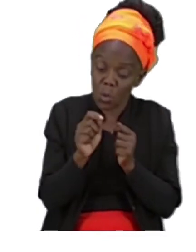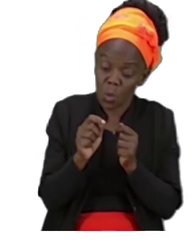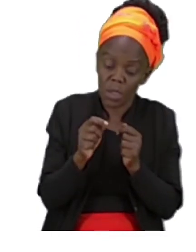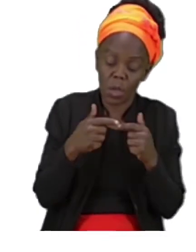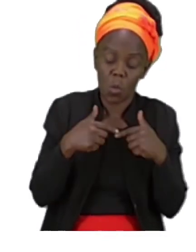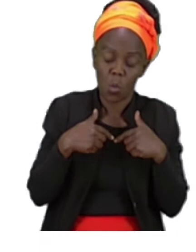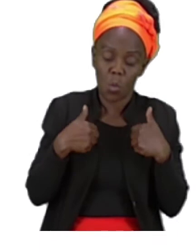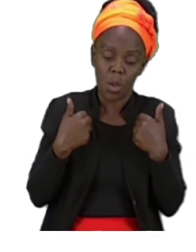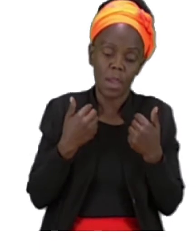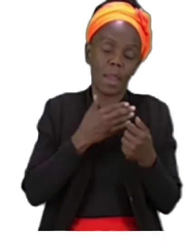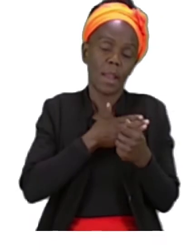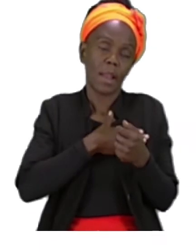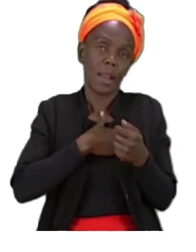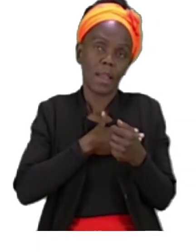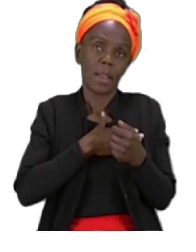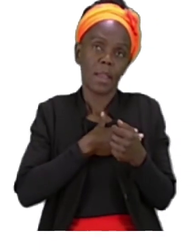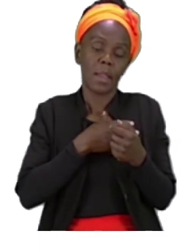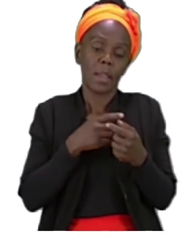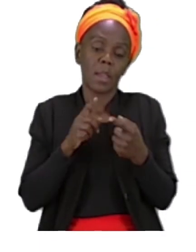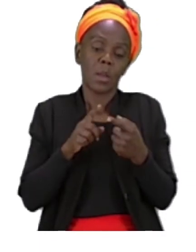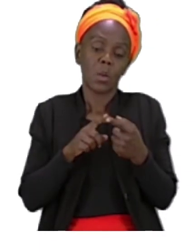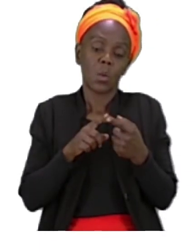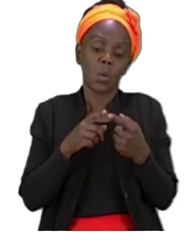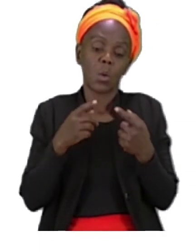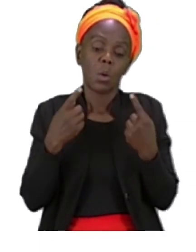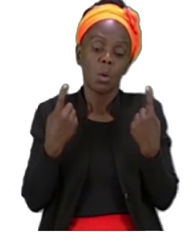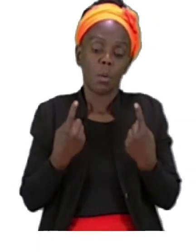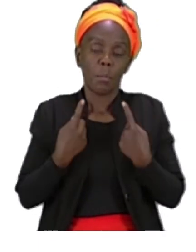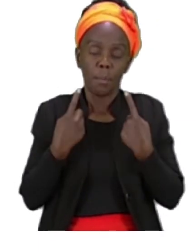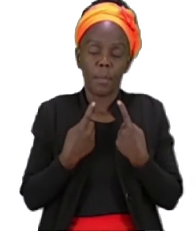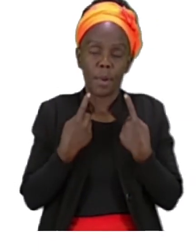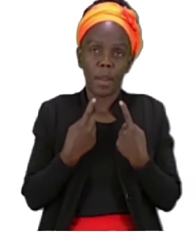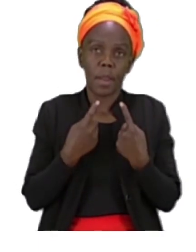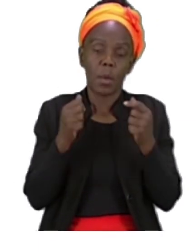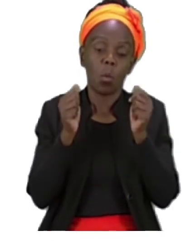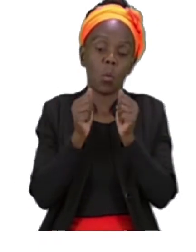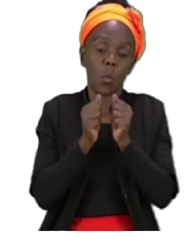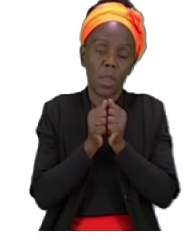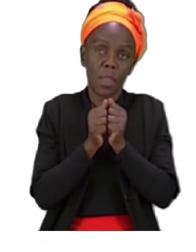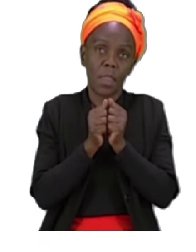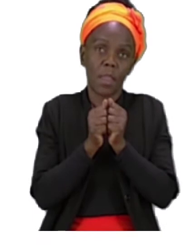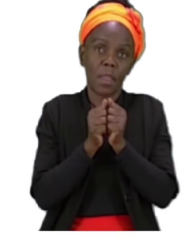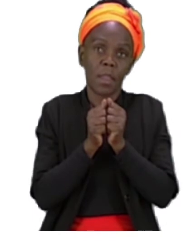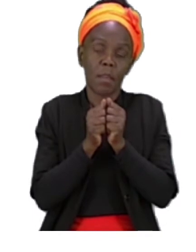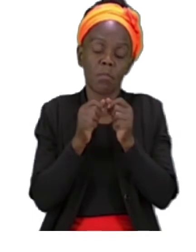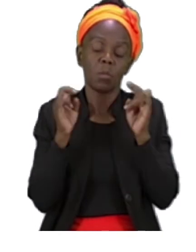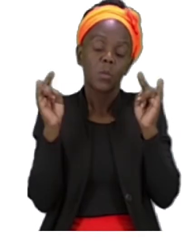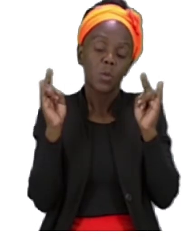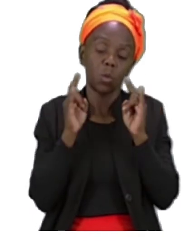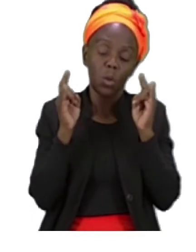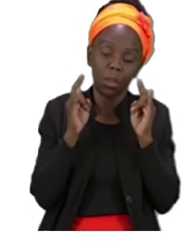and then you can choose soccer, or you can say with